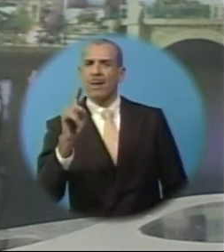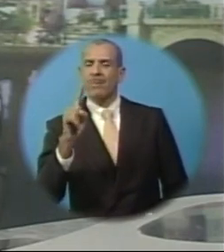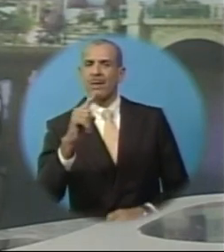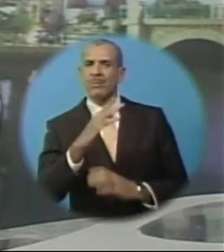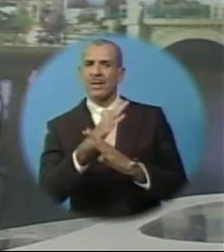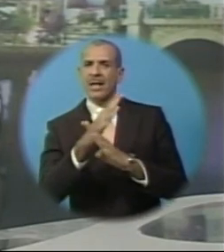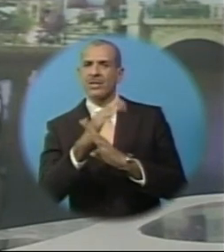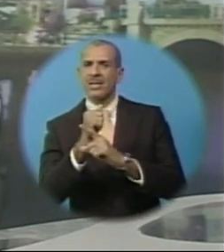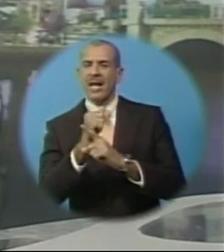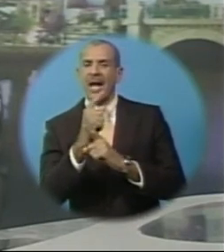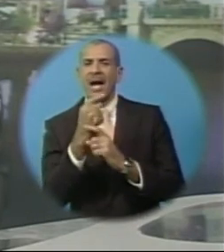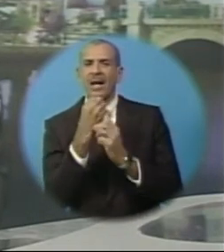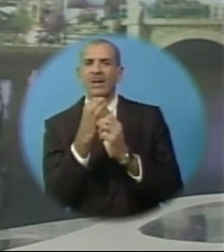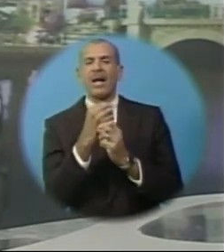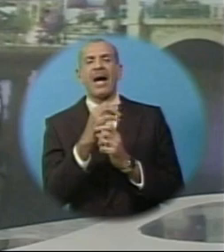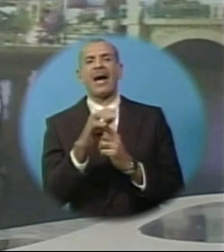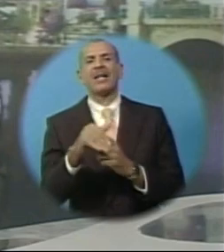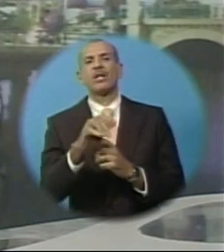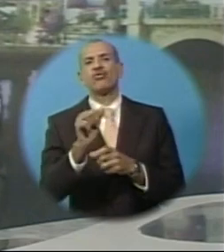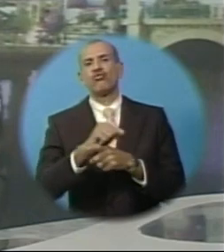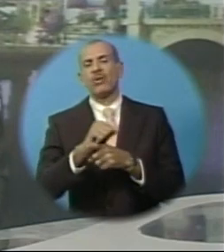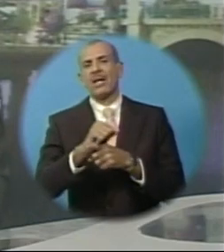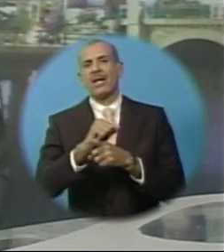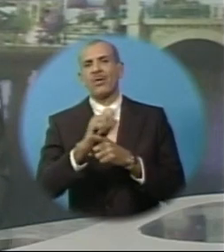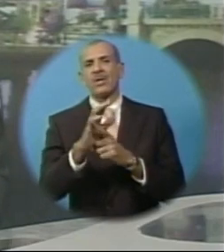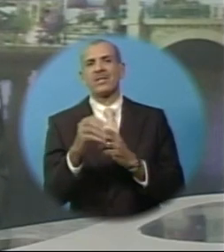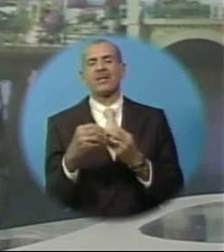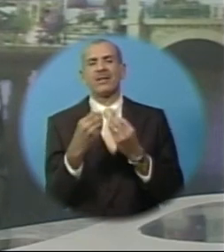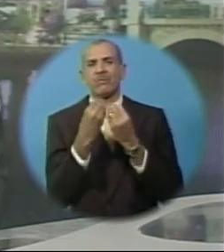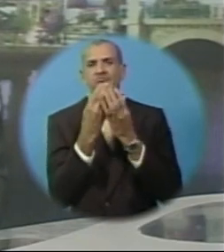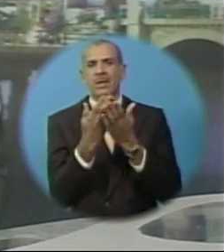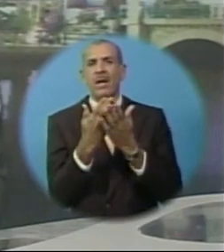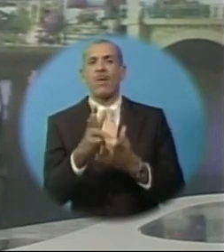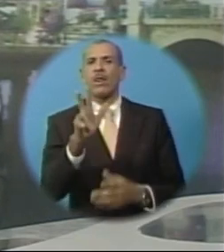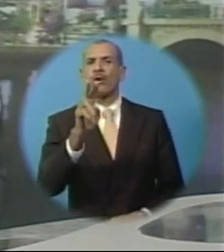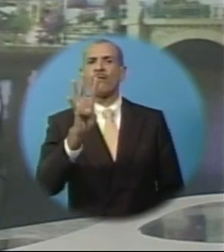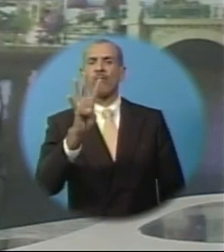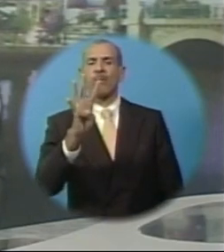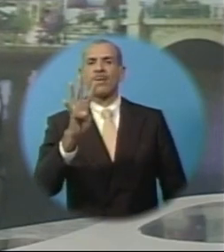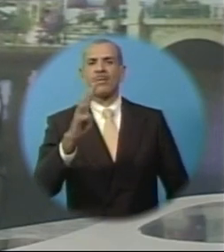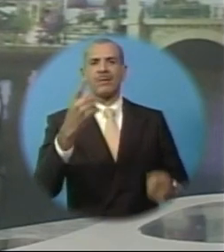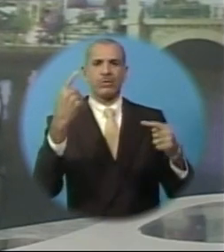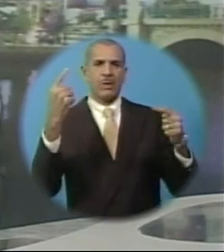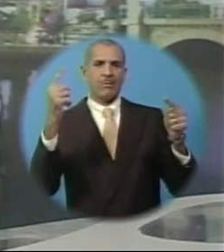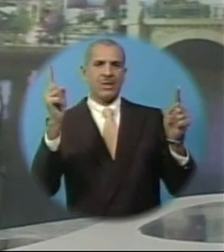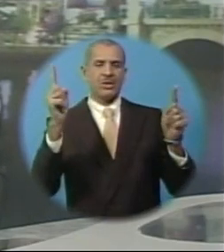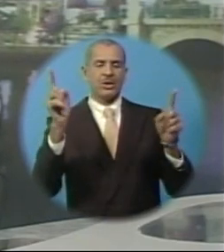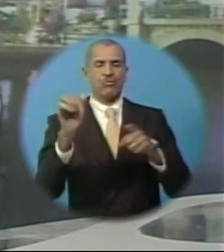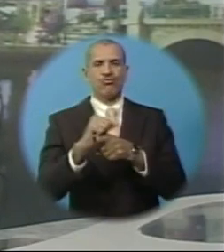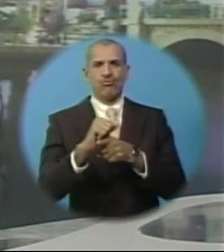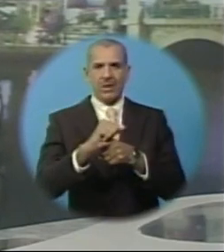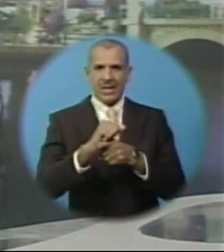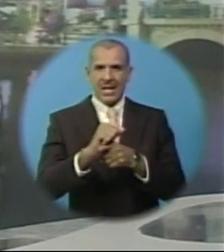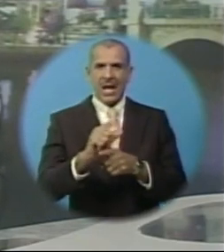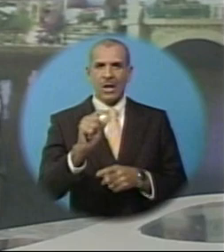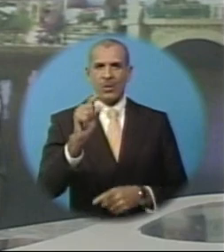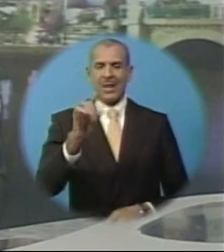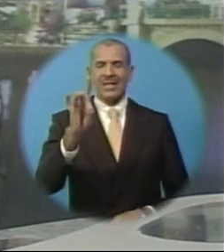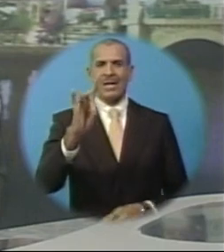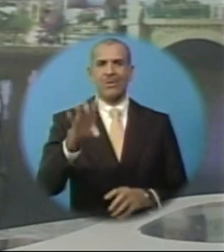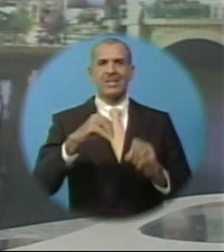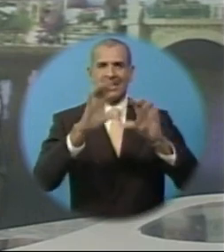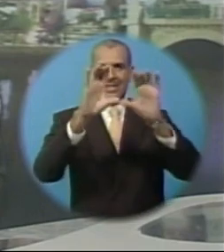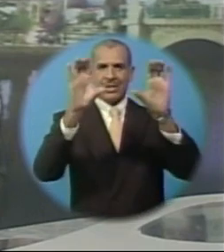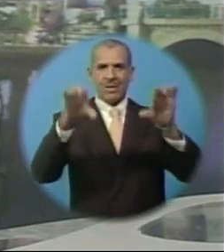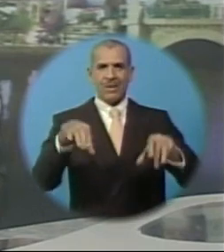Protection and Tactical Firearms Training course. 34 persons completed the firearm training, while 28 received